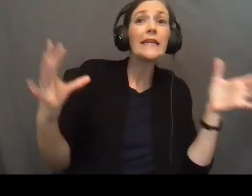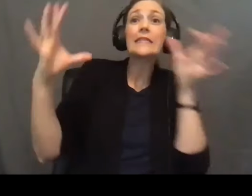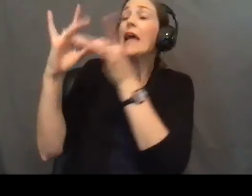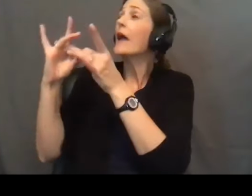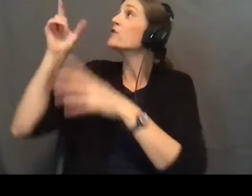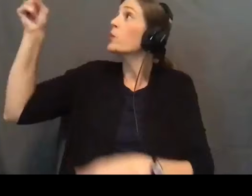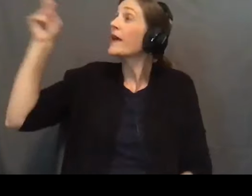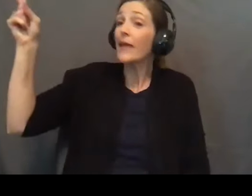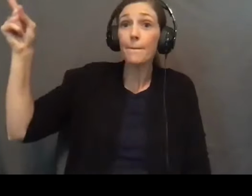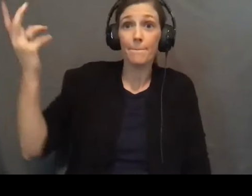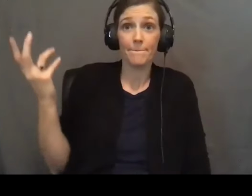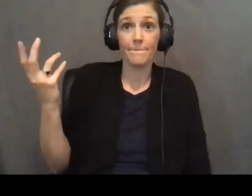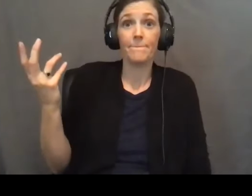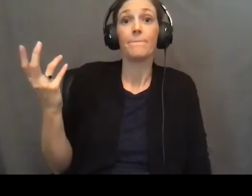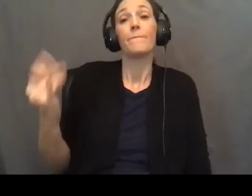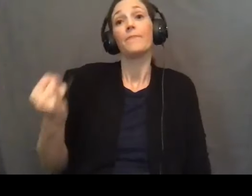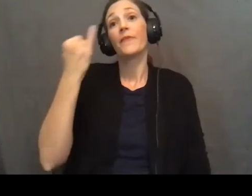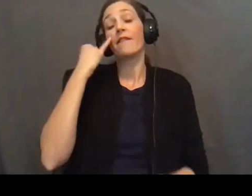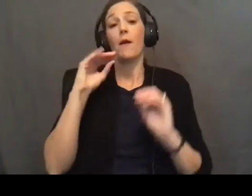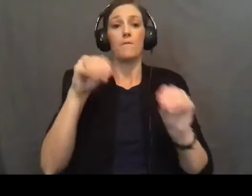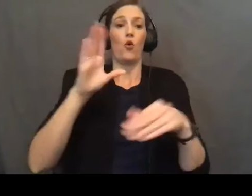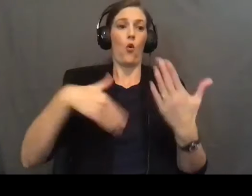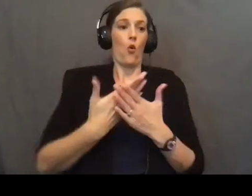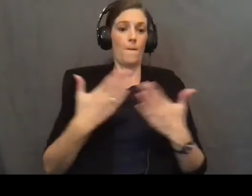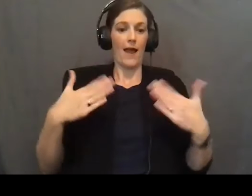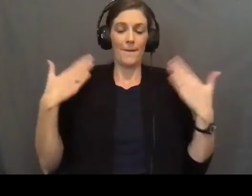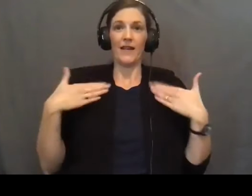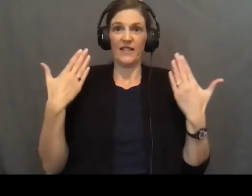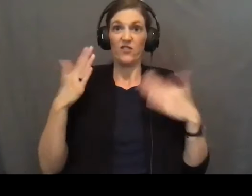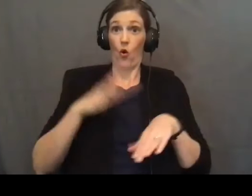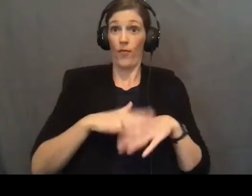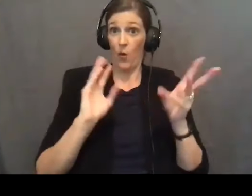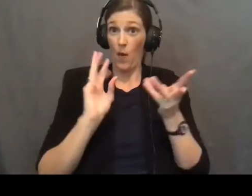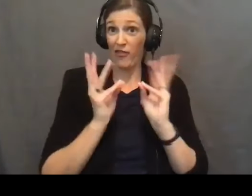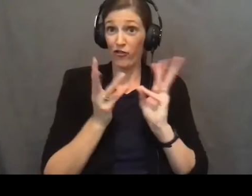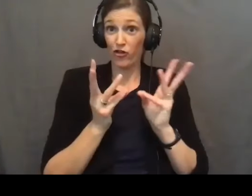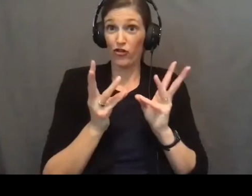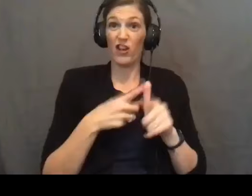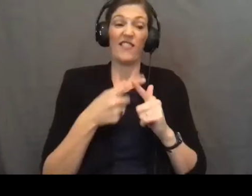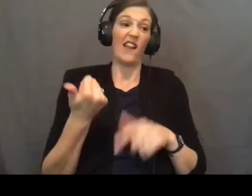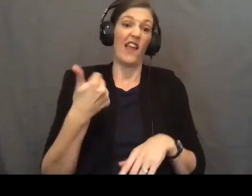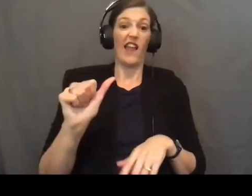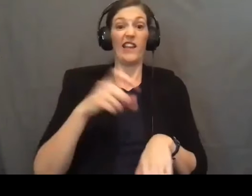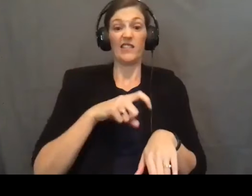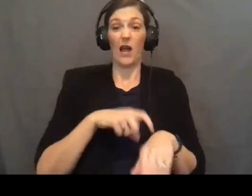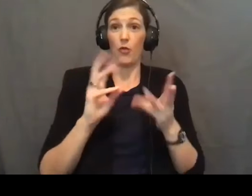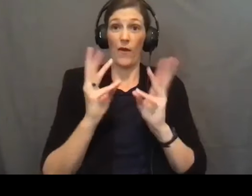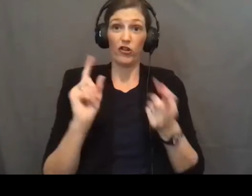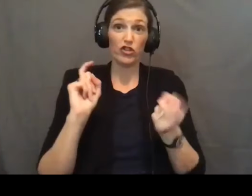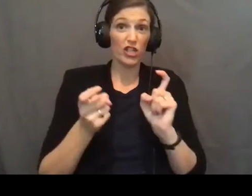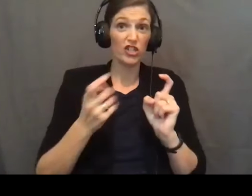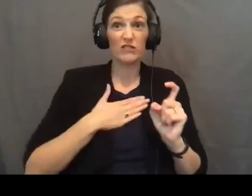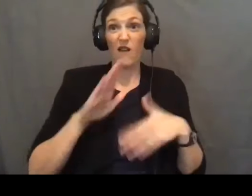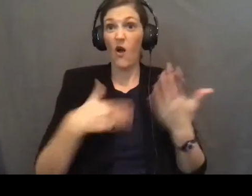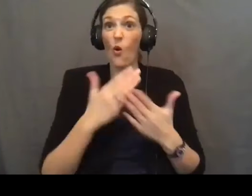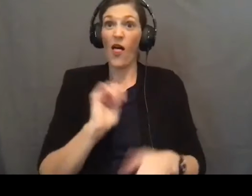as the ultimate source. Now, if I put all my happiness onto the weather and anytime the weather changes, my whole